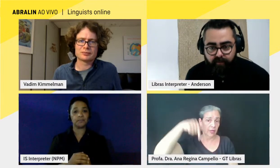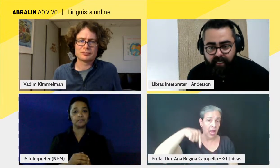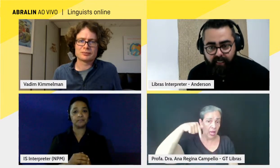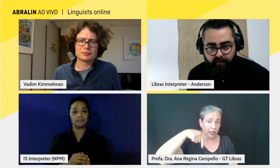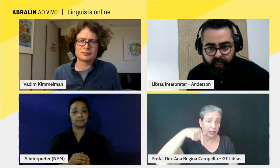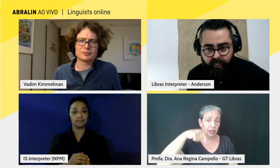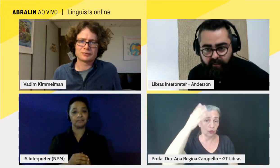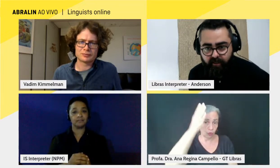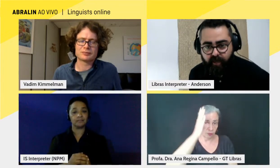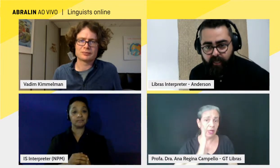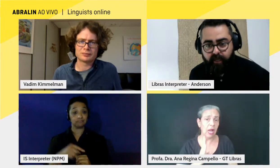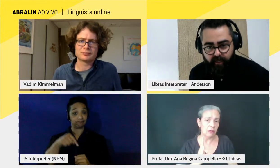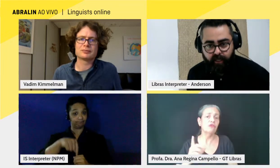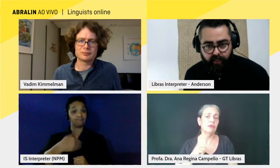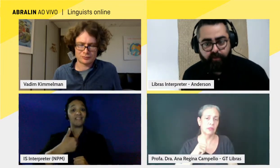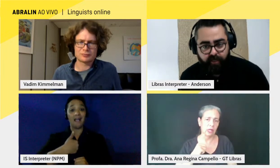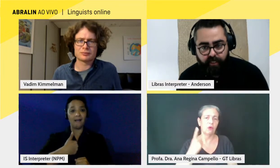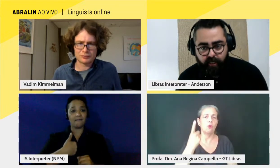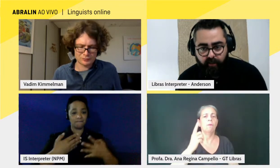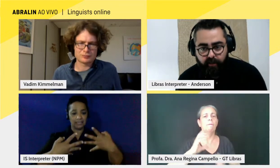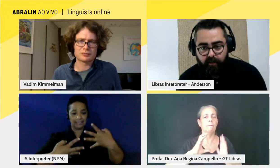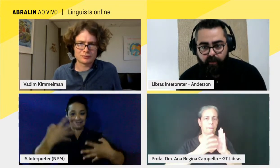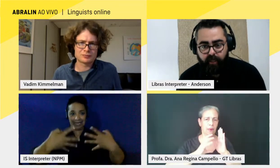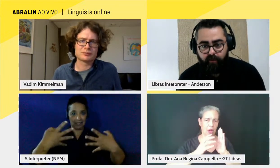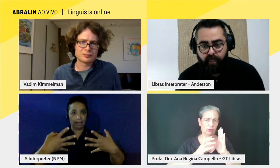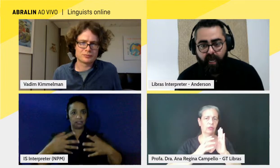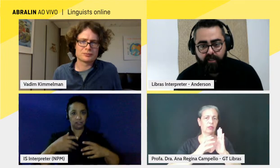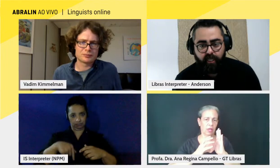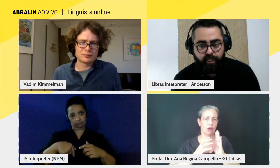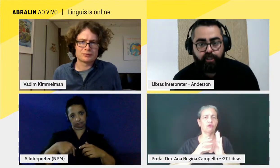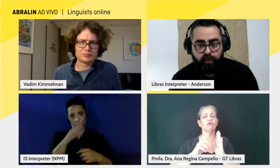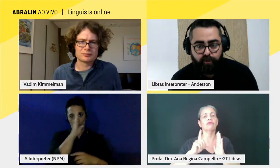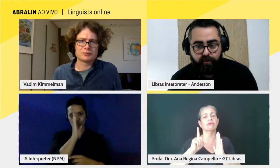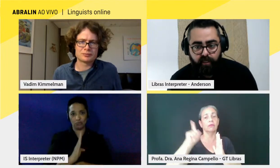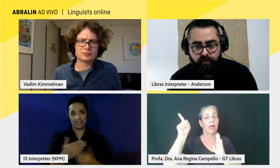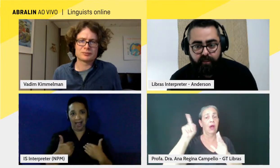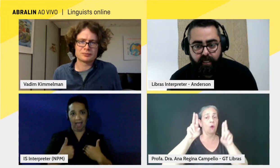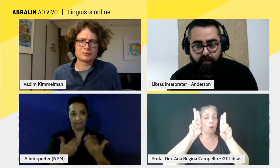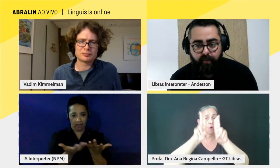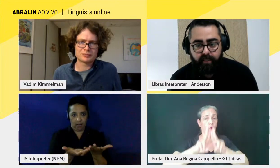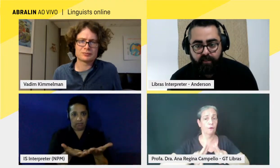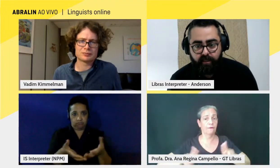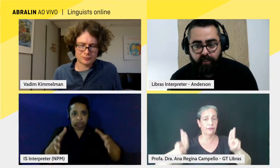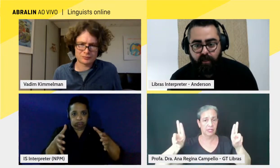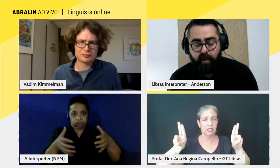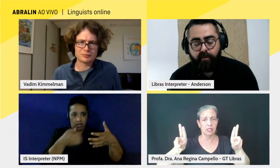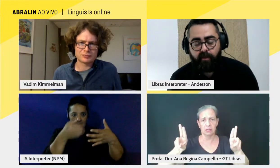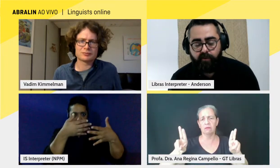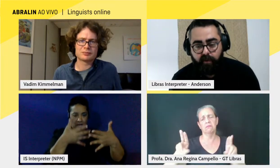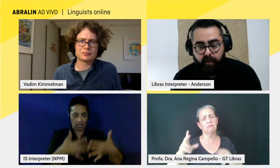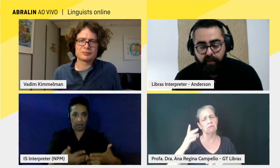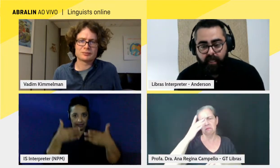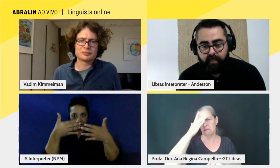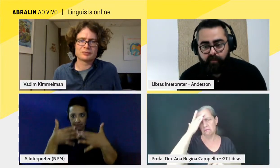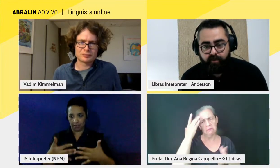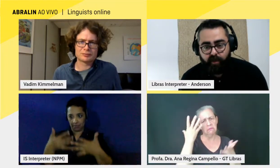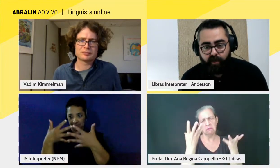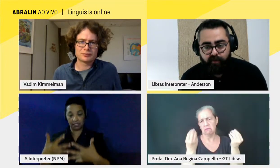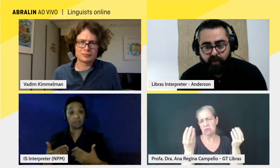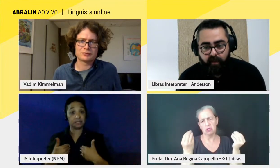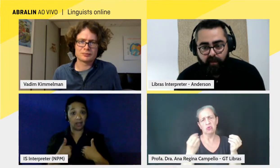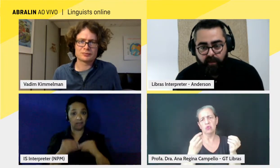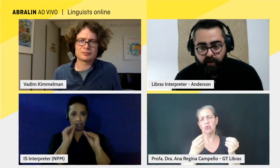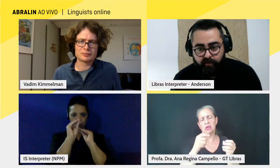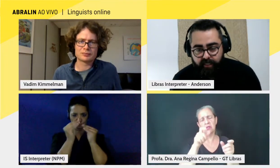some databases created here in Brazil. We actually do some databases here. So the examples